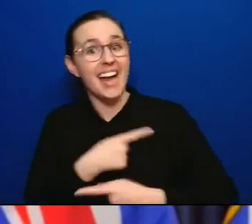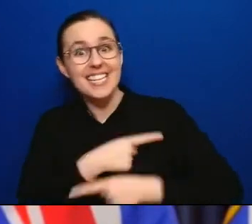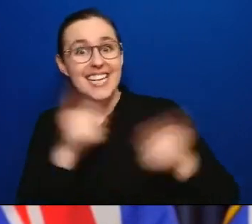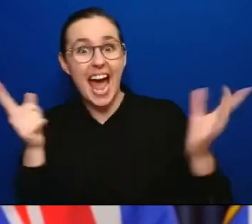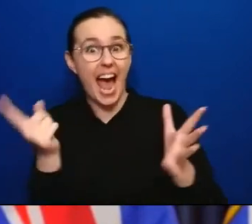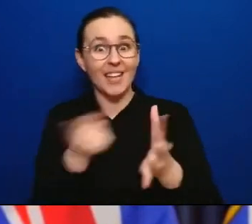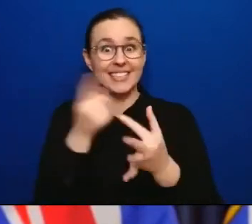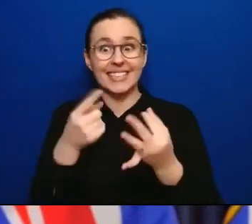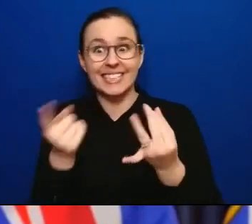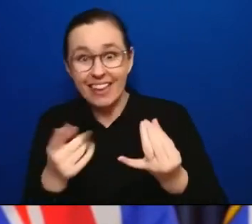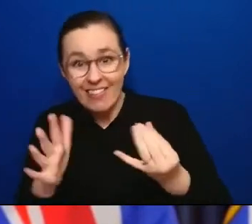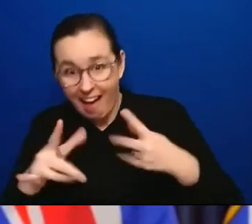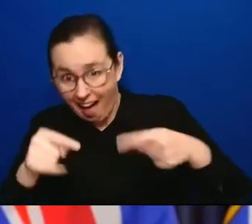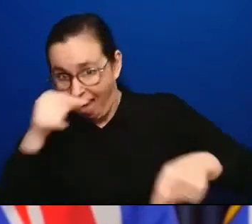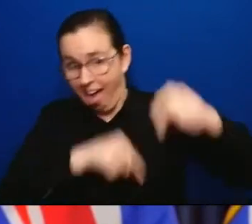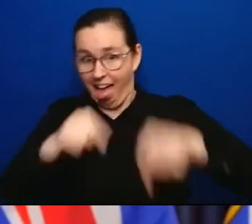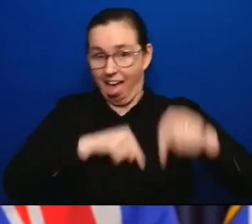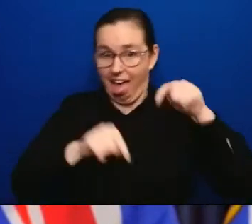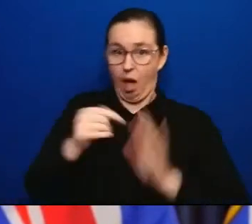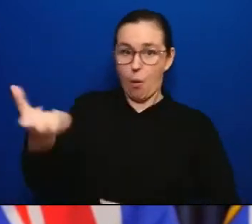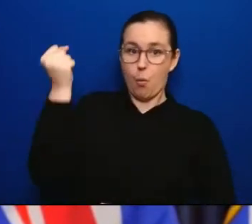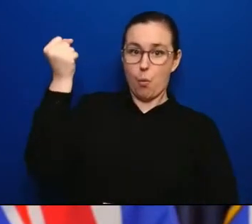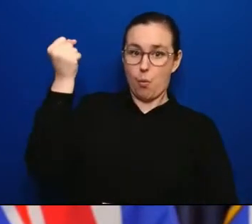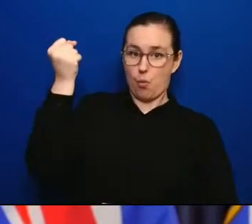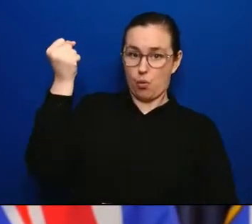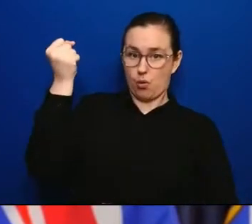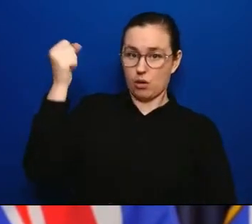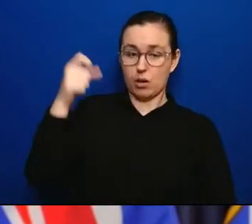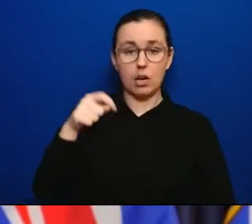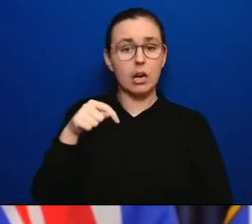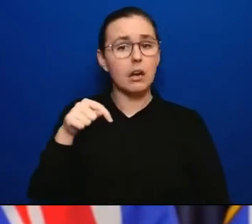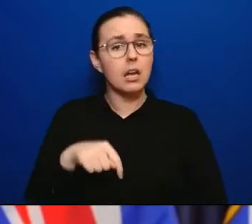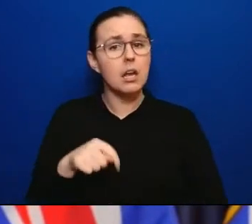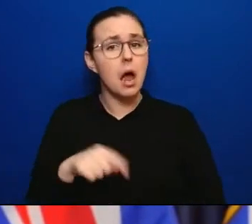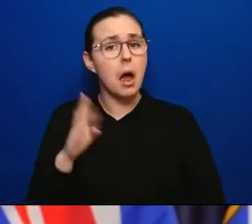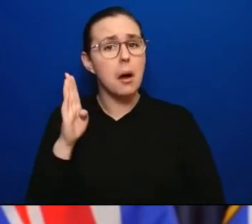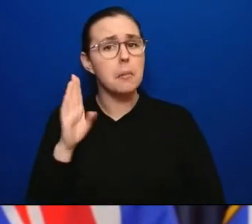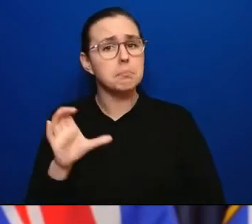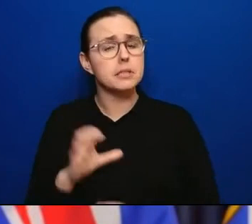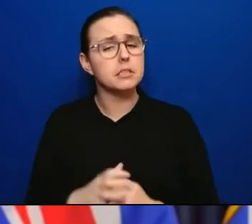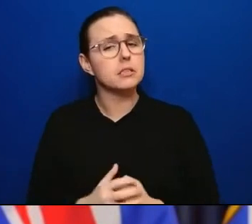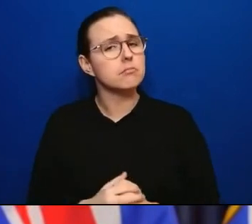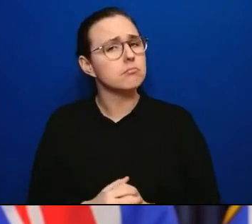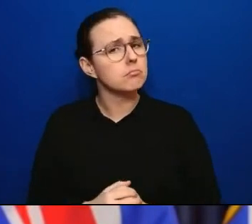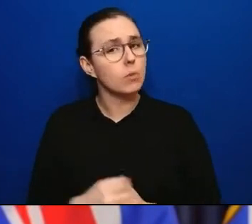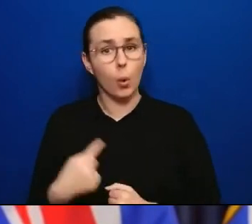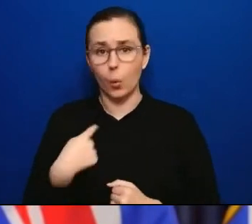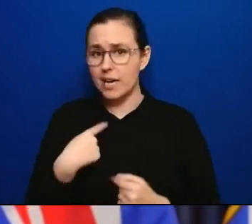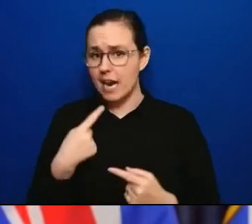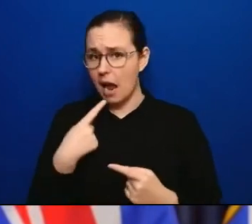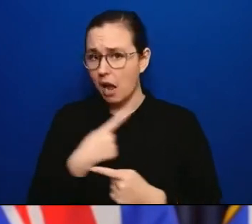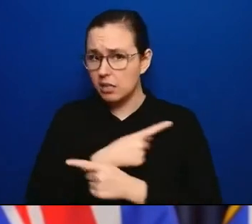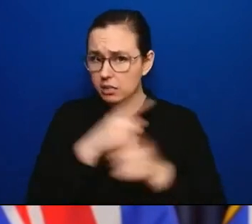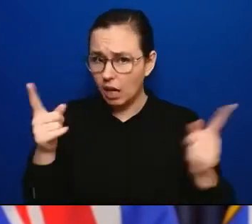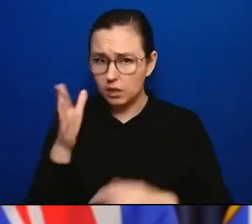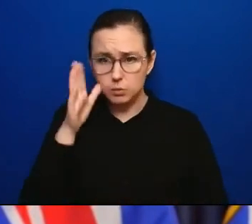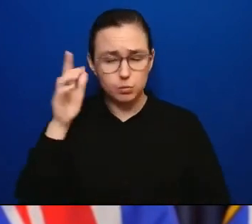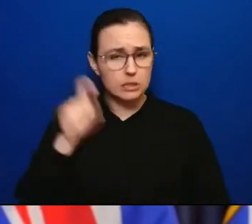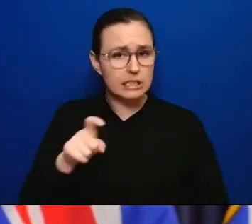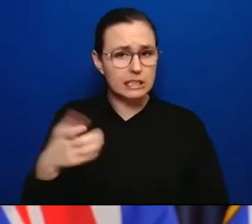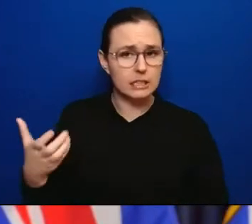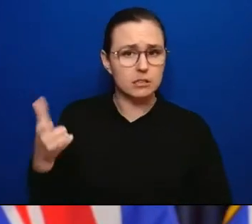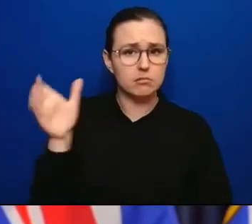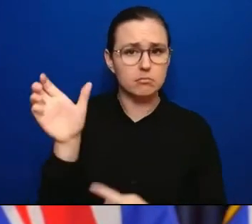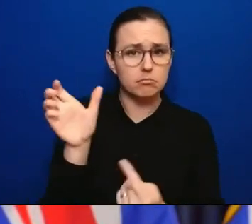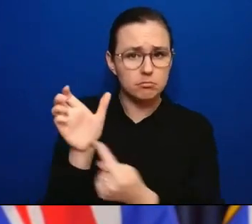with respect to the BC vaccine card, we said we were going to do it. We put it in place in such a way that it was easy to download and to use.